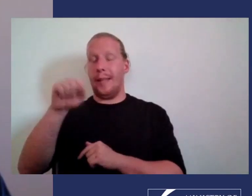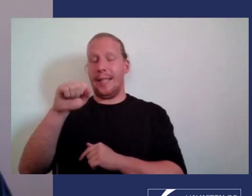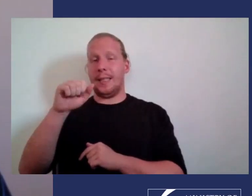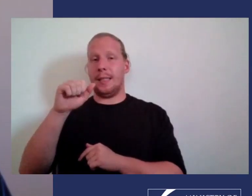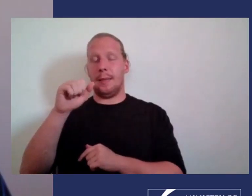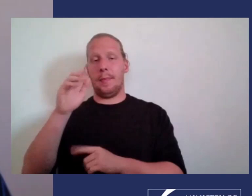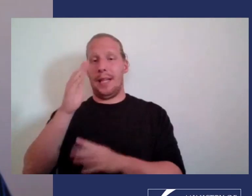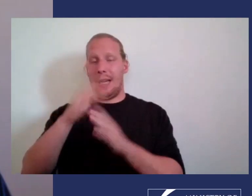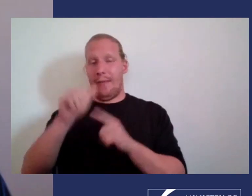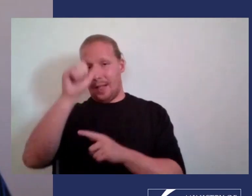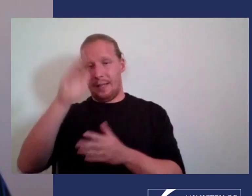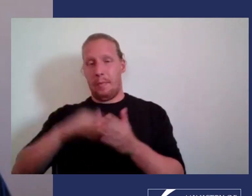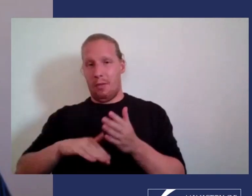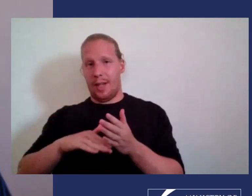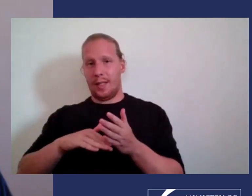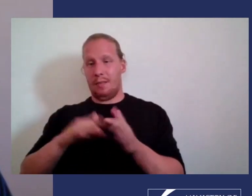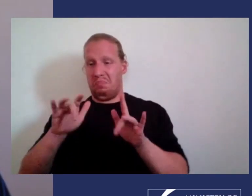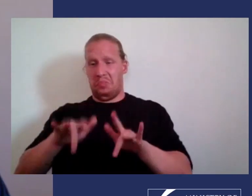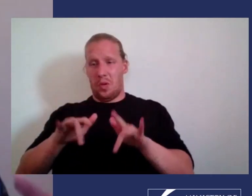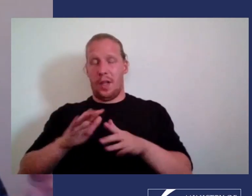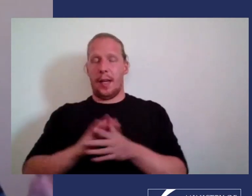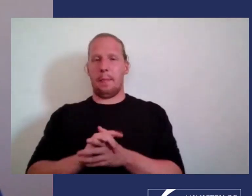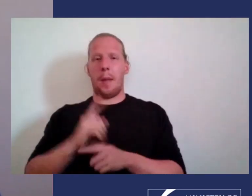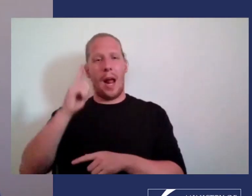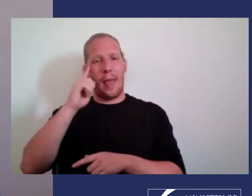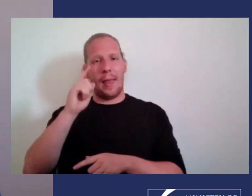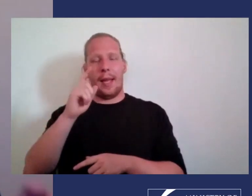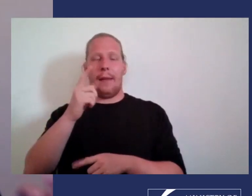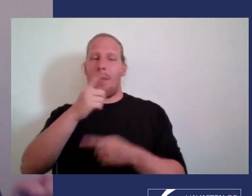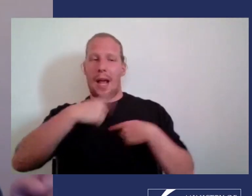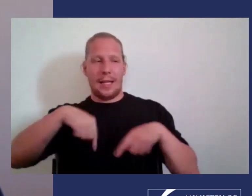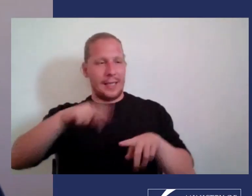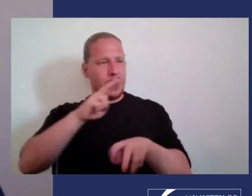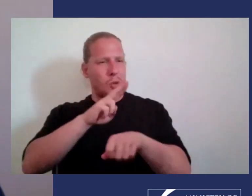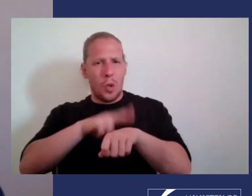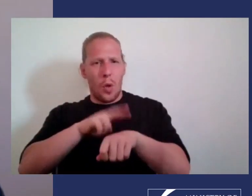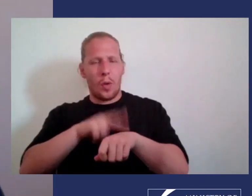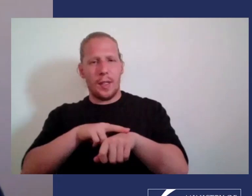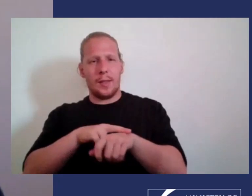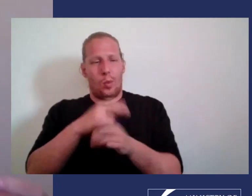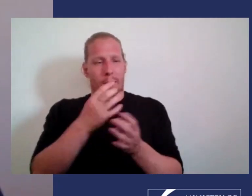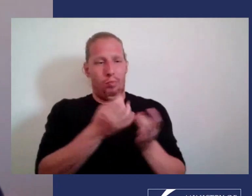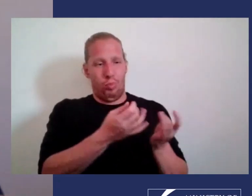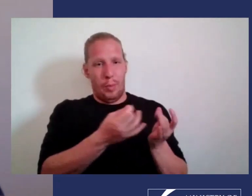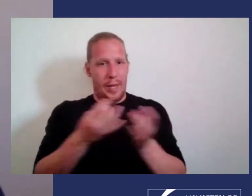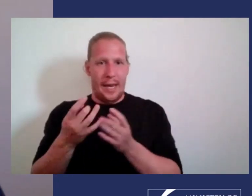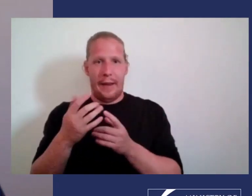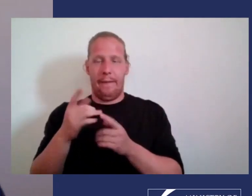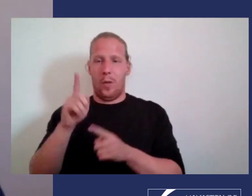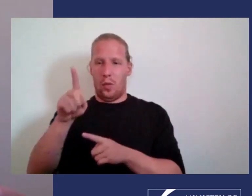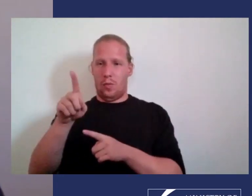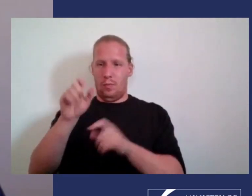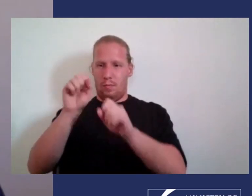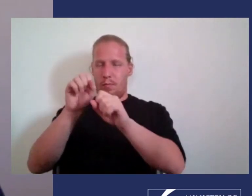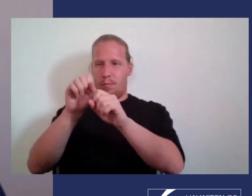before. And I think that as doctors, we are really bracing ourselves for what that is going to look